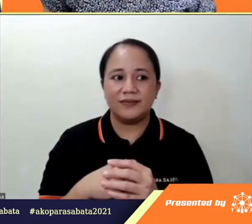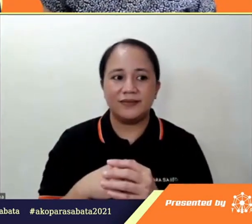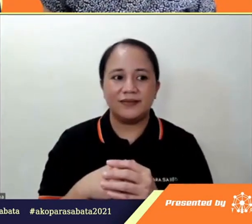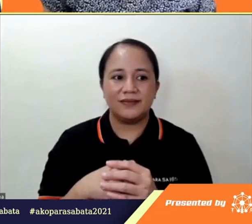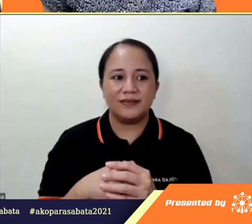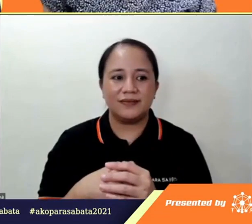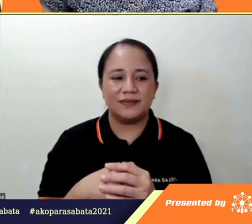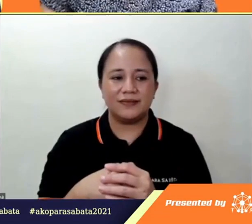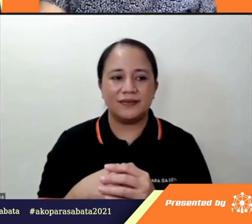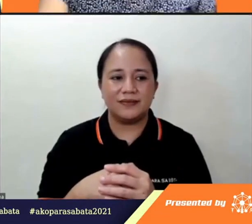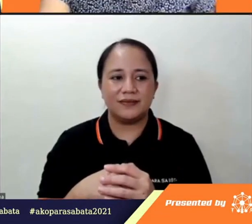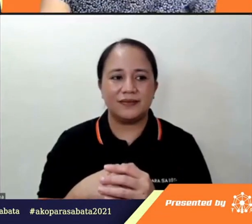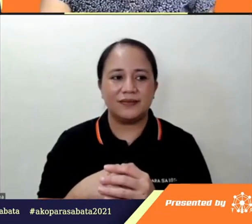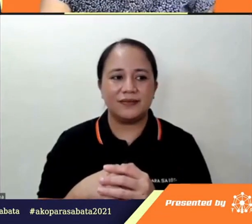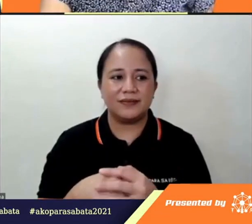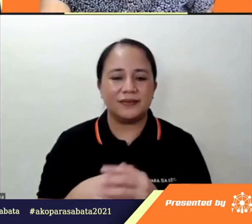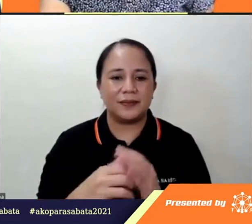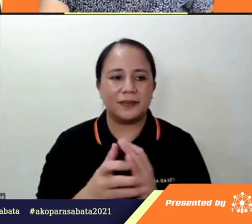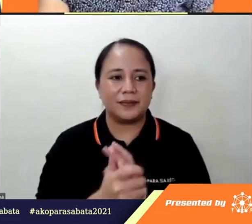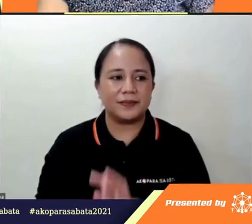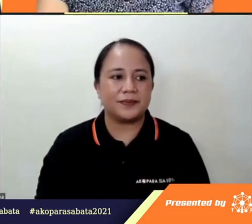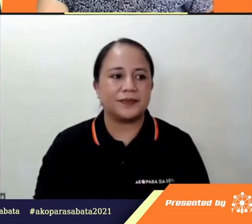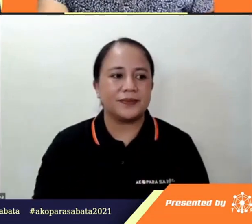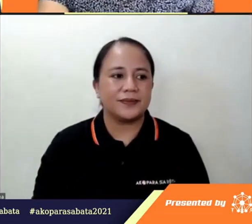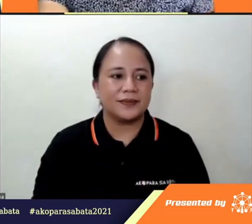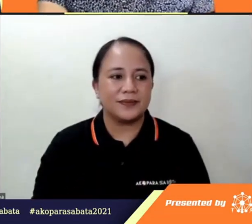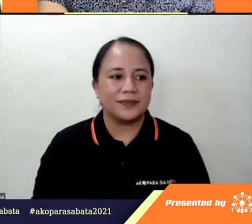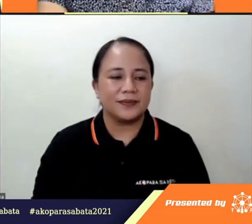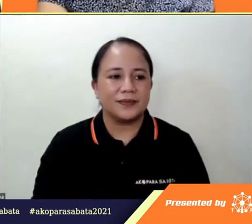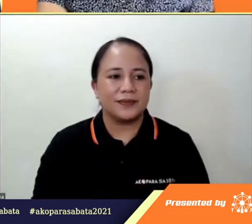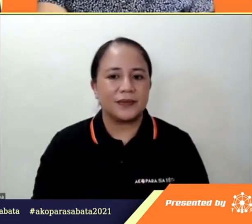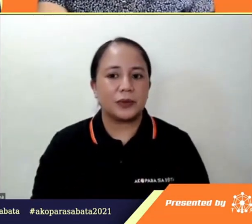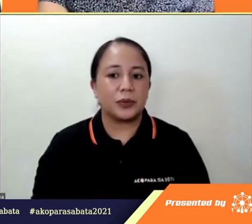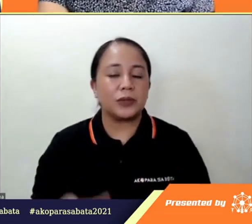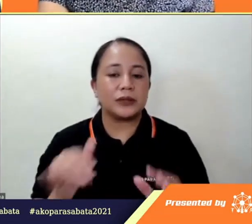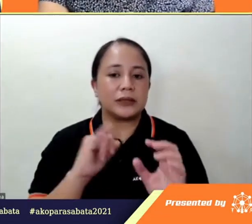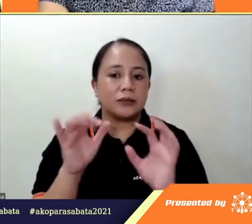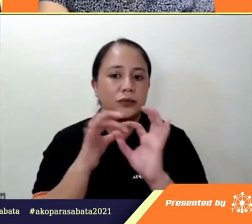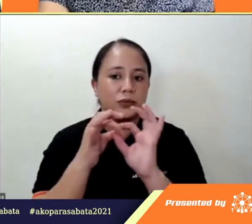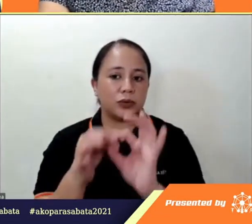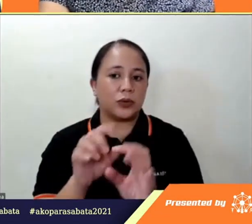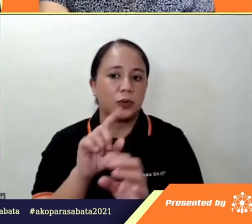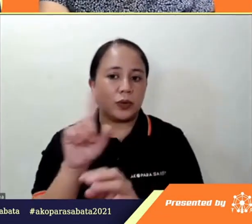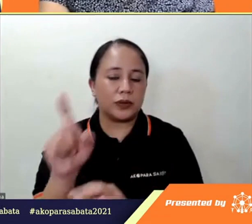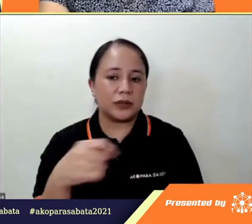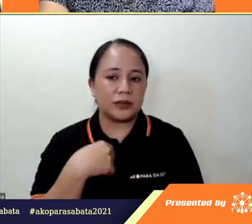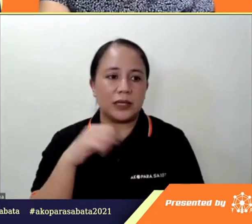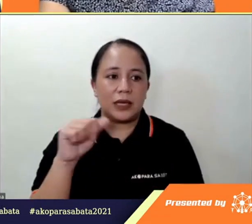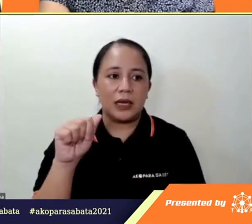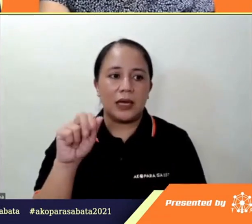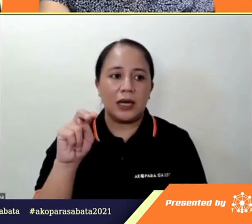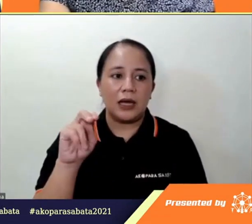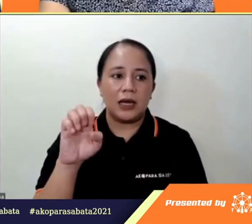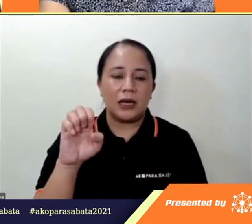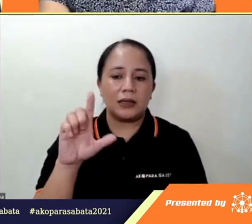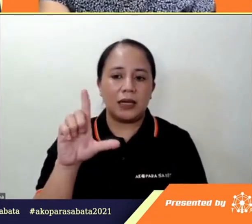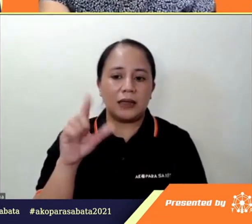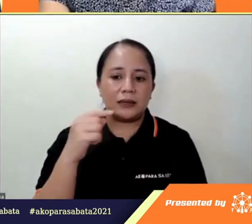expert. Yes. Oo. That's also related to the question of Arnel Prenosilio.